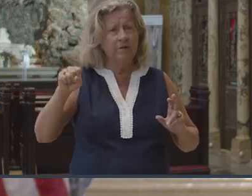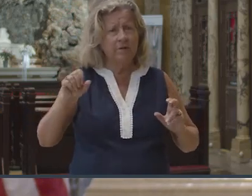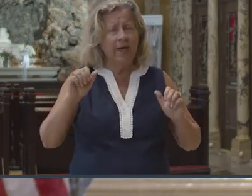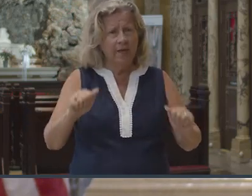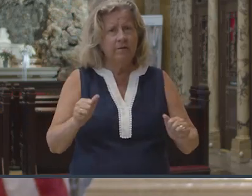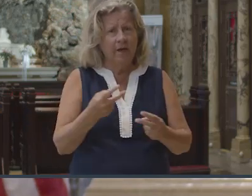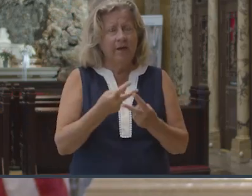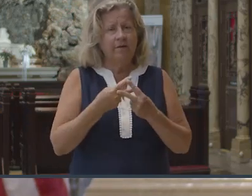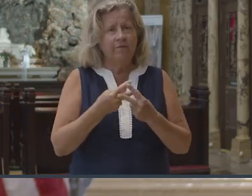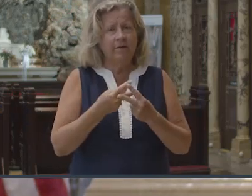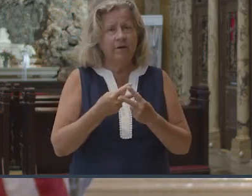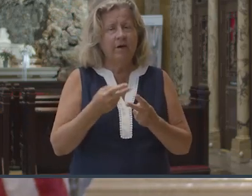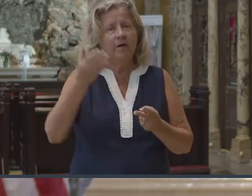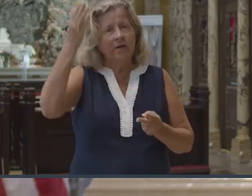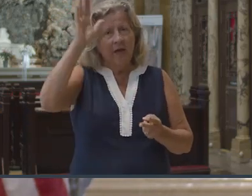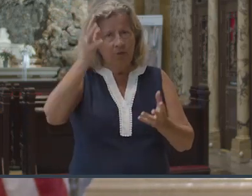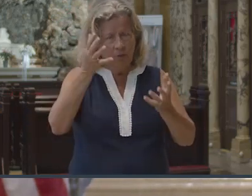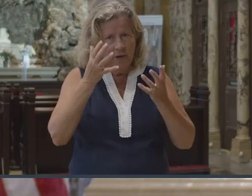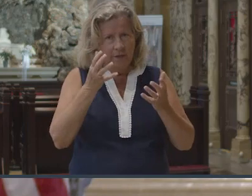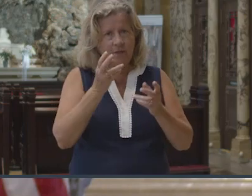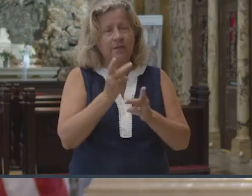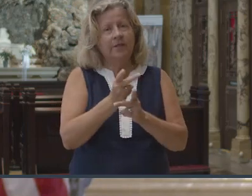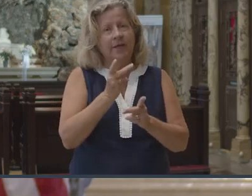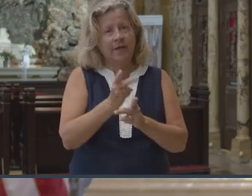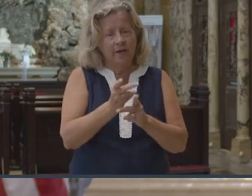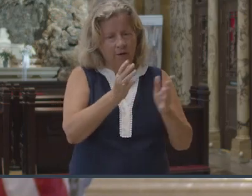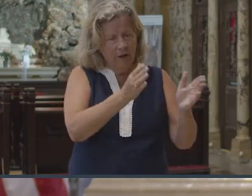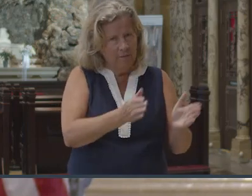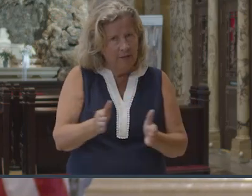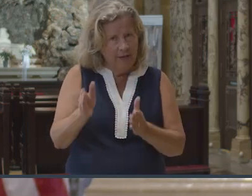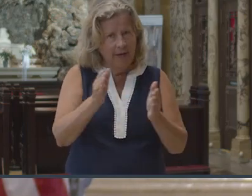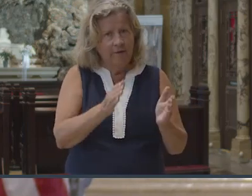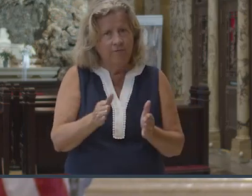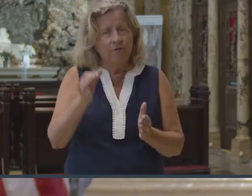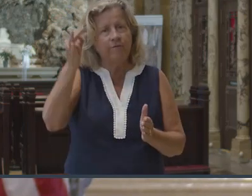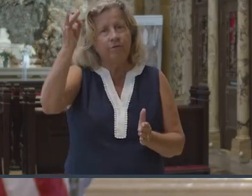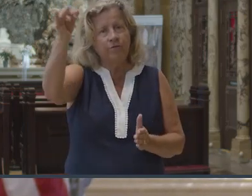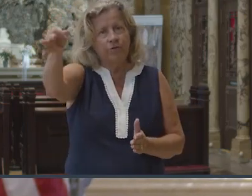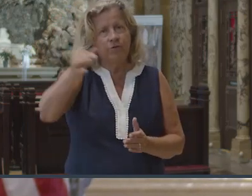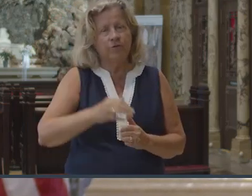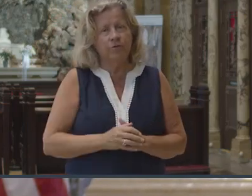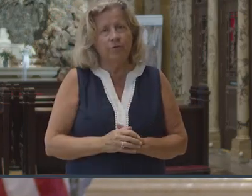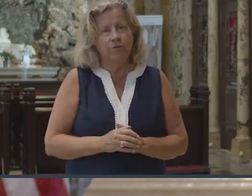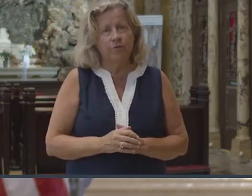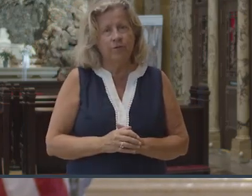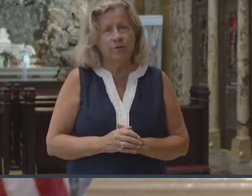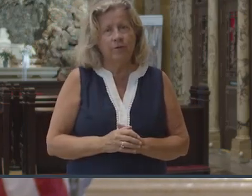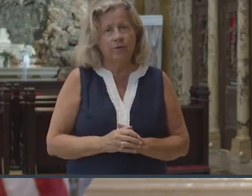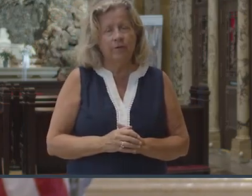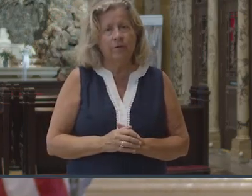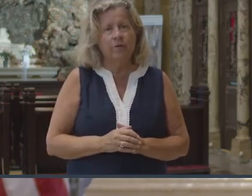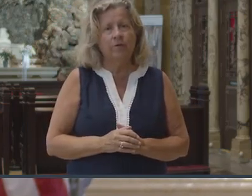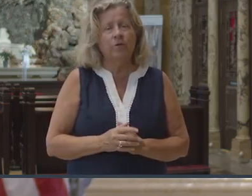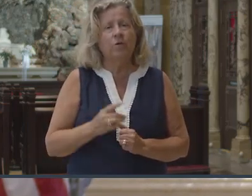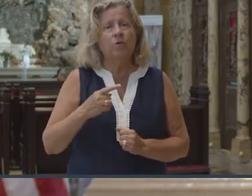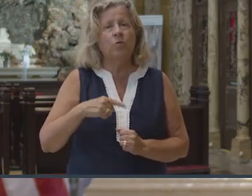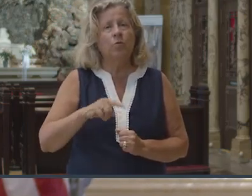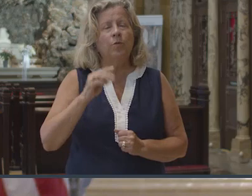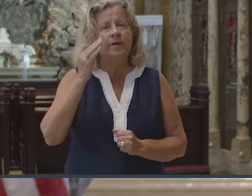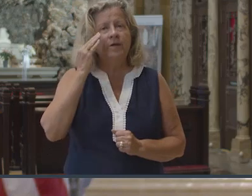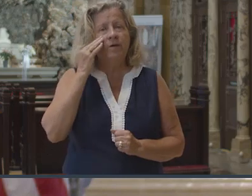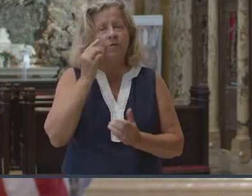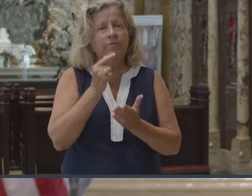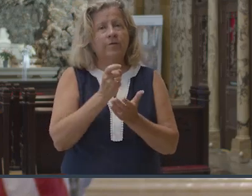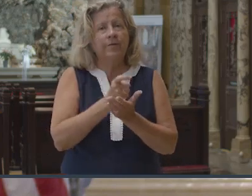God doesn't want us to eat, drink, and be merry and enjoy what God has given us. We know from the Gospels